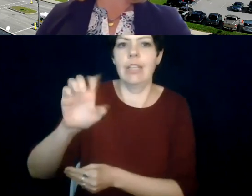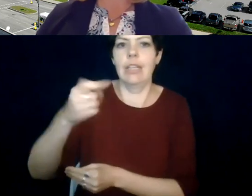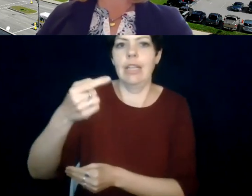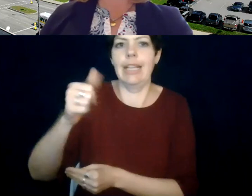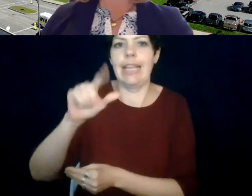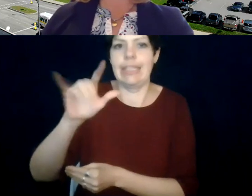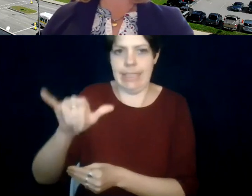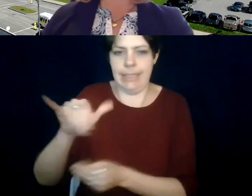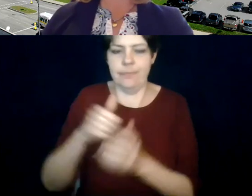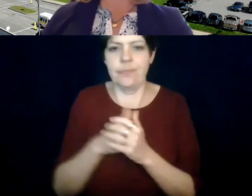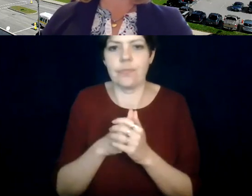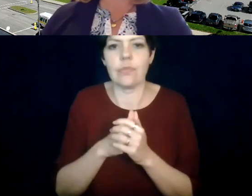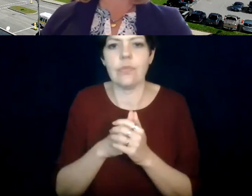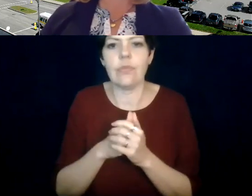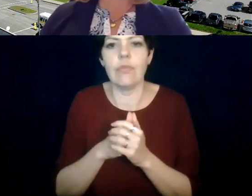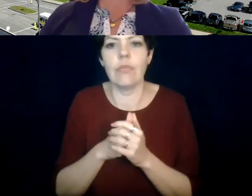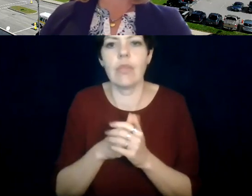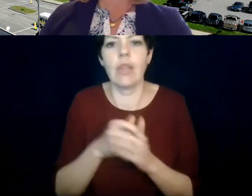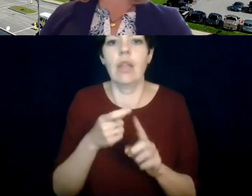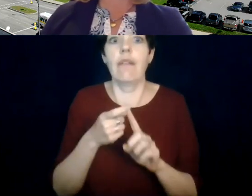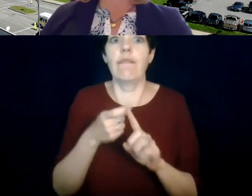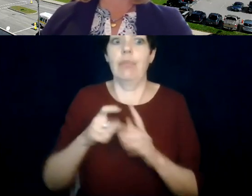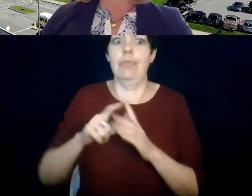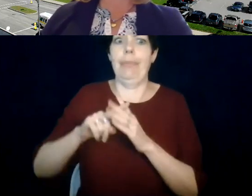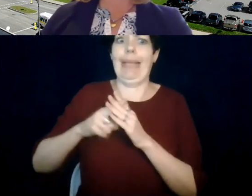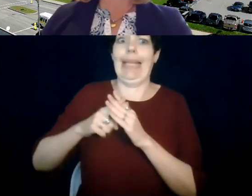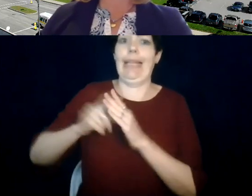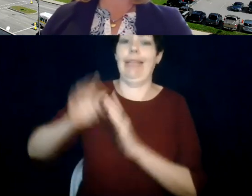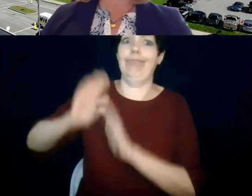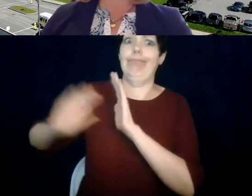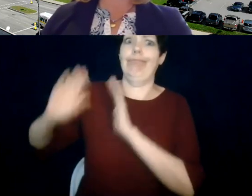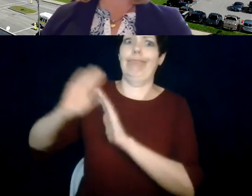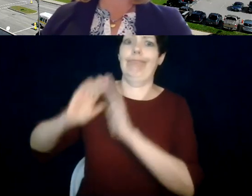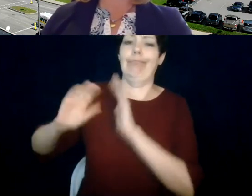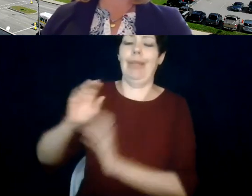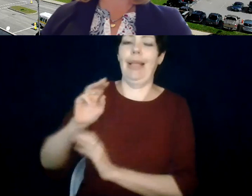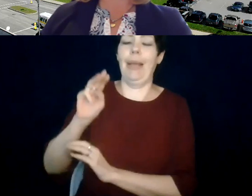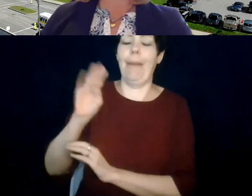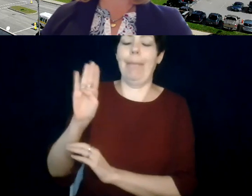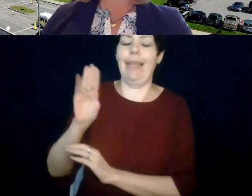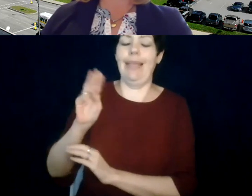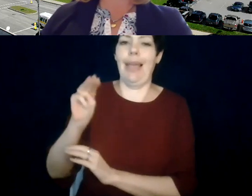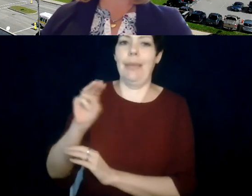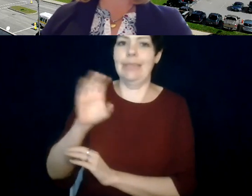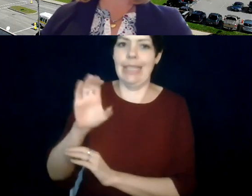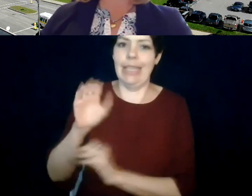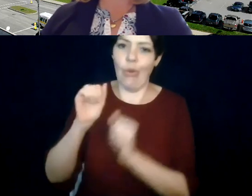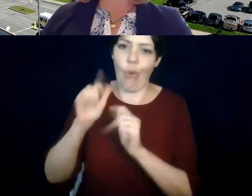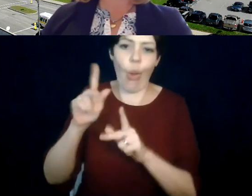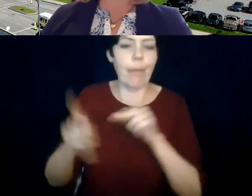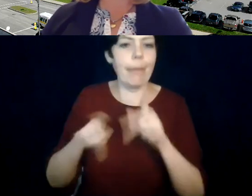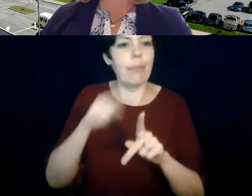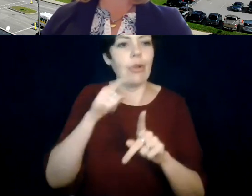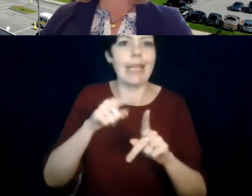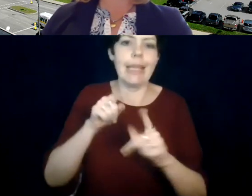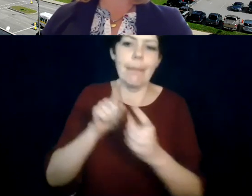at way back when, those many years ago at BMC, and all the folks he has influenced and mentored over the years at BMC,